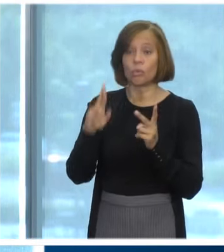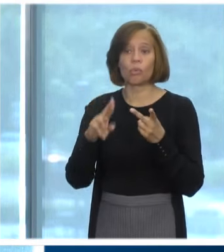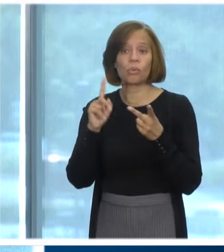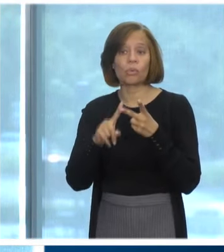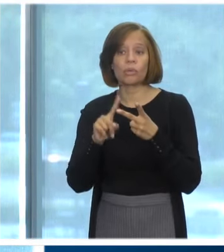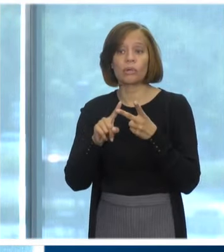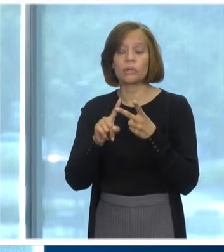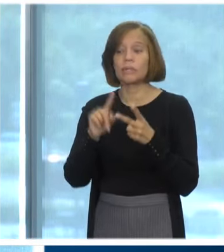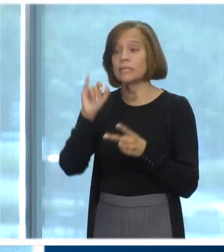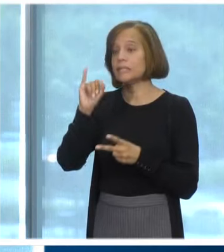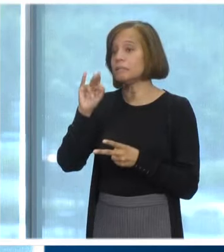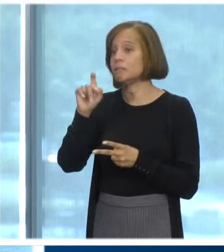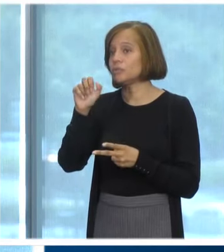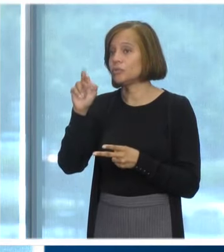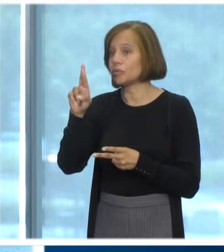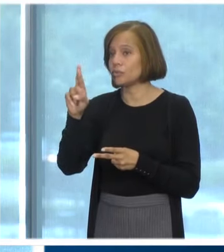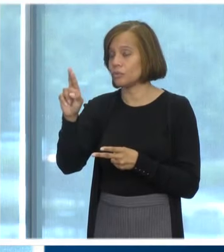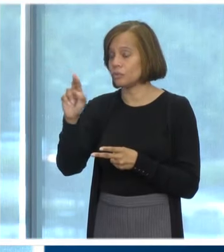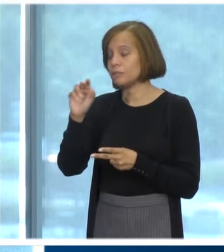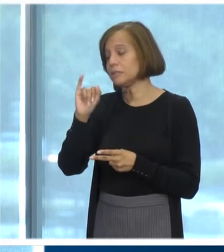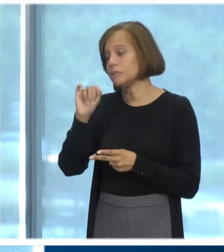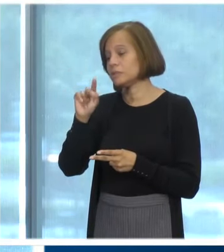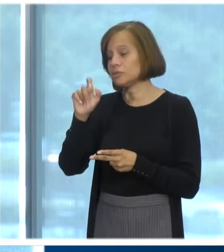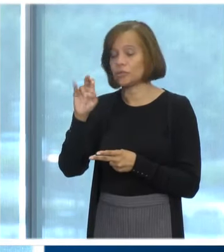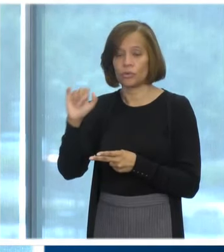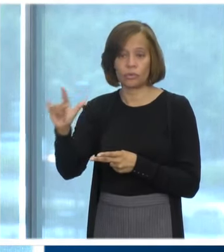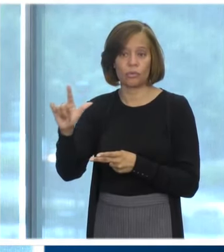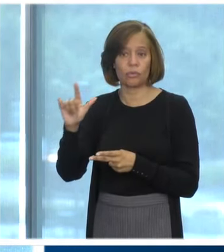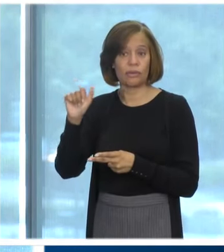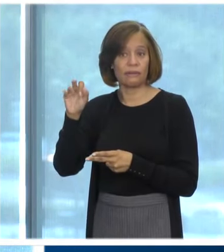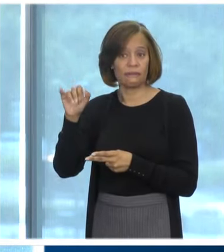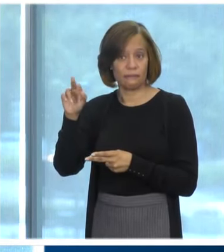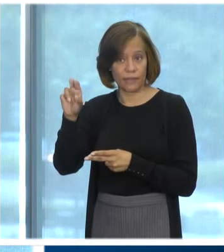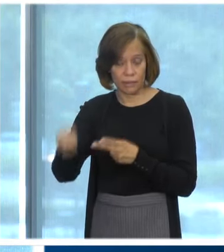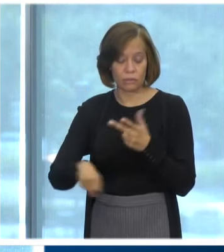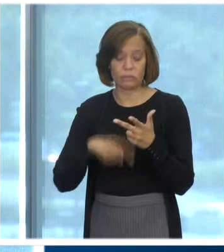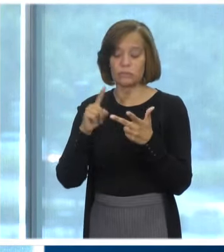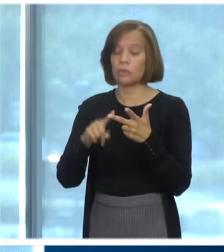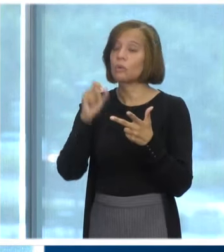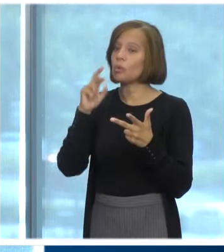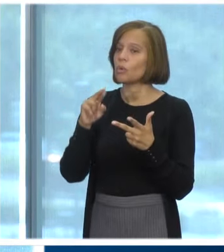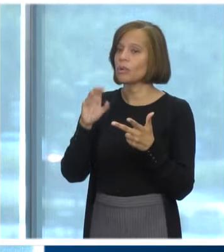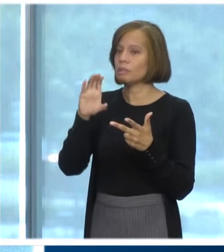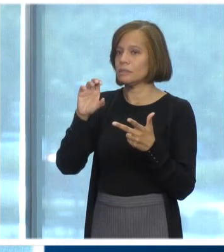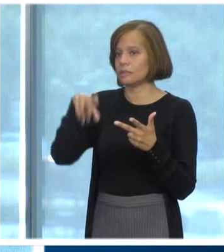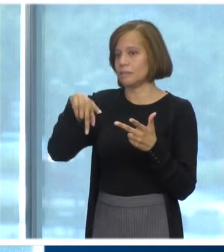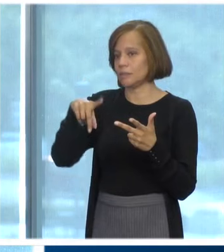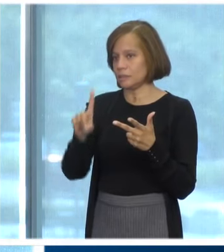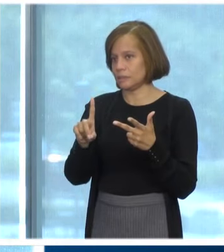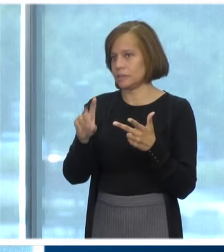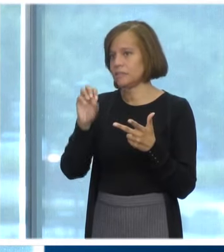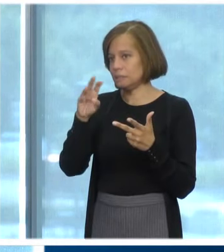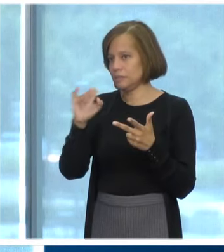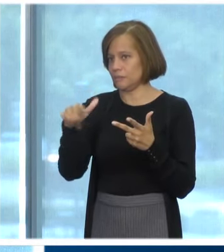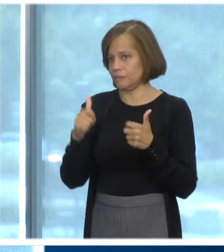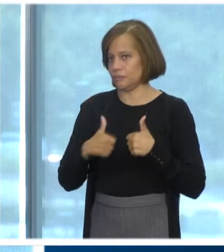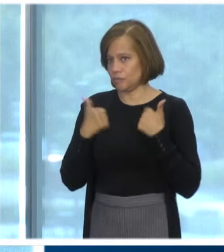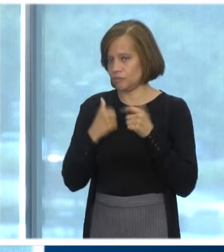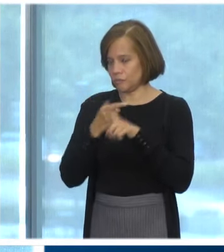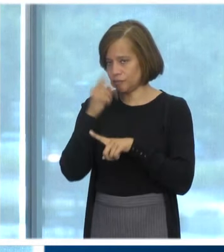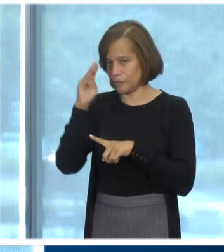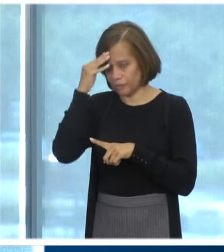complaint related to officer conduct, or through the mayor's report CPD email address. The cases that contain the most